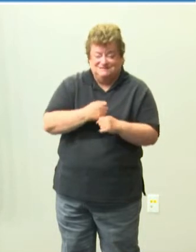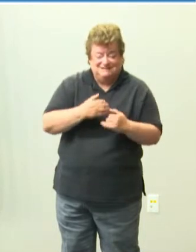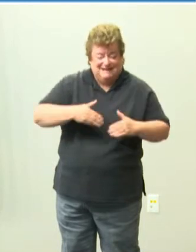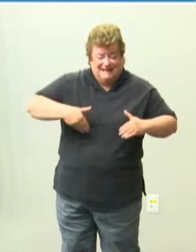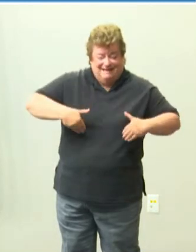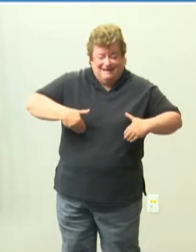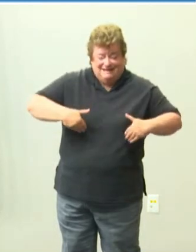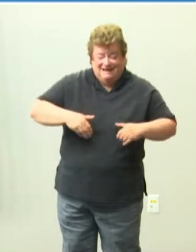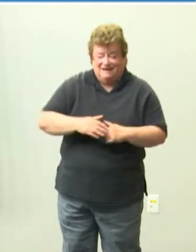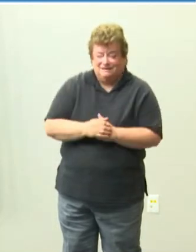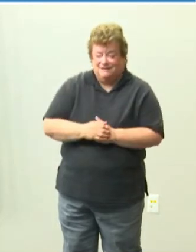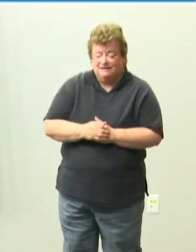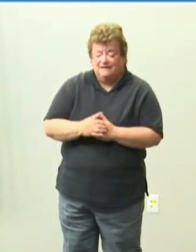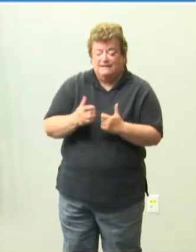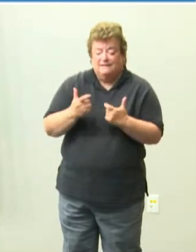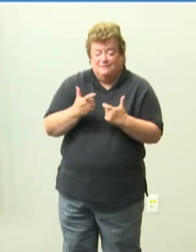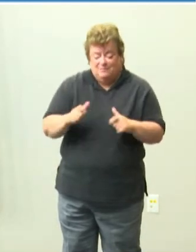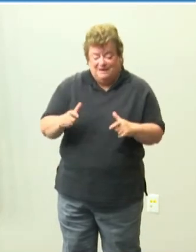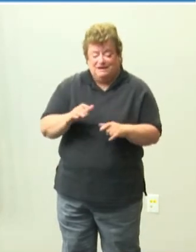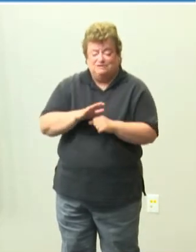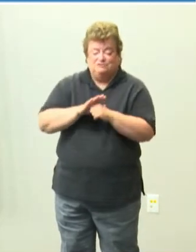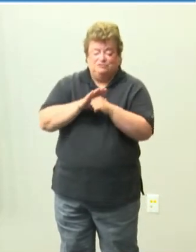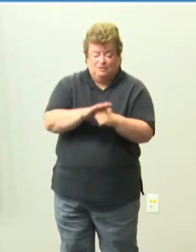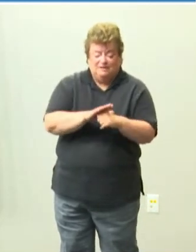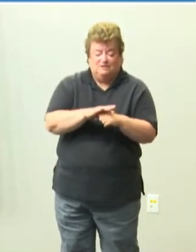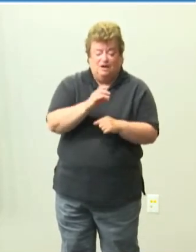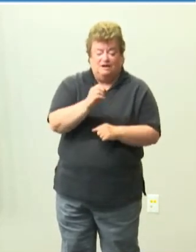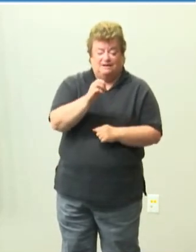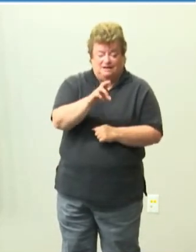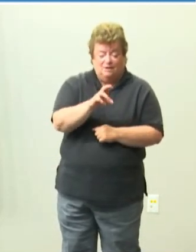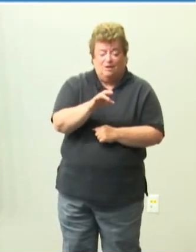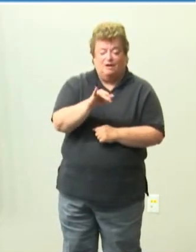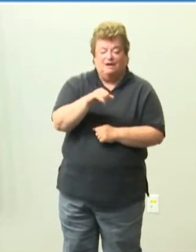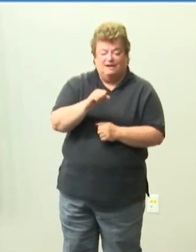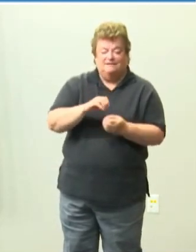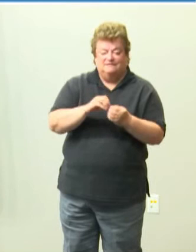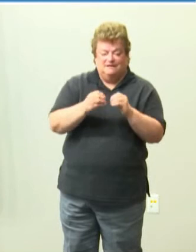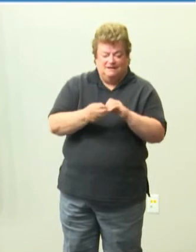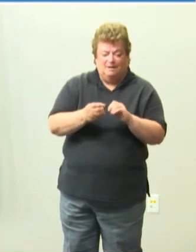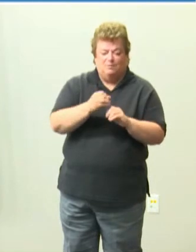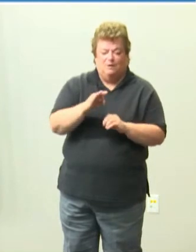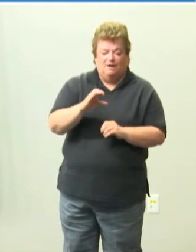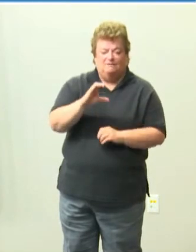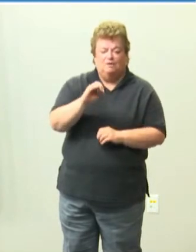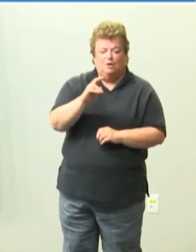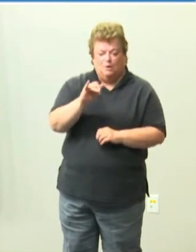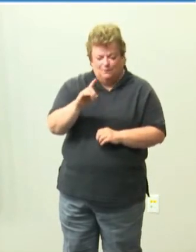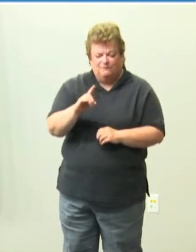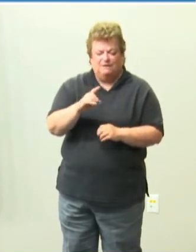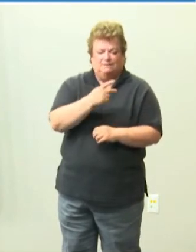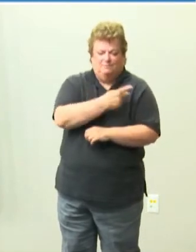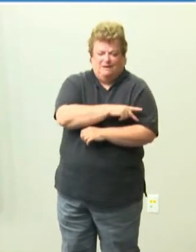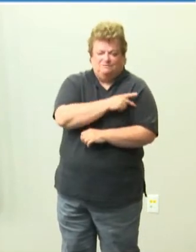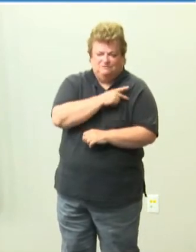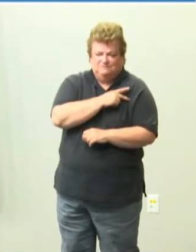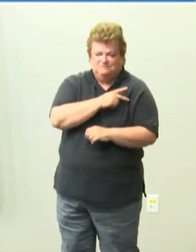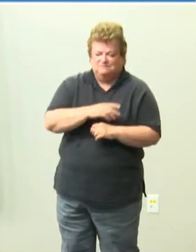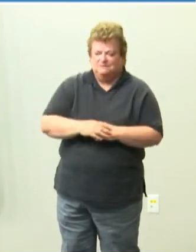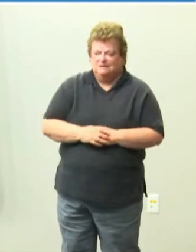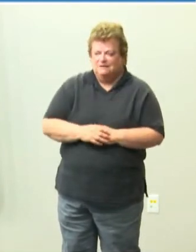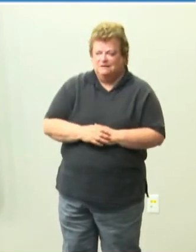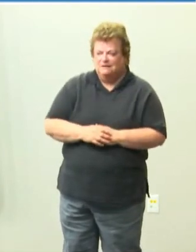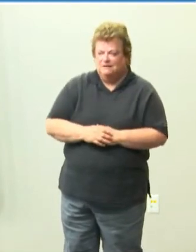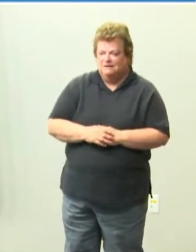stress on our ERs right now is the increasing number of COVID-related patients. Now,